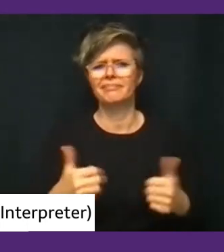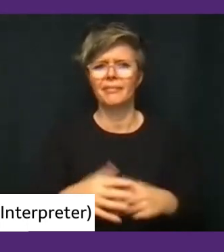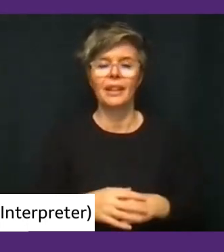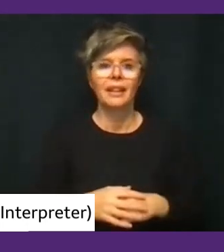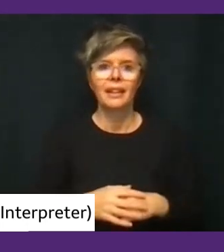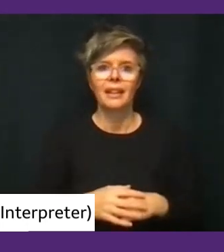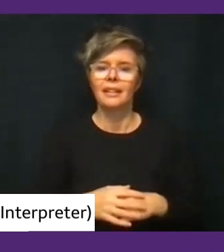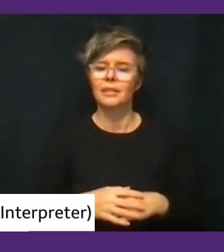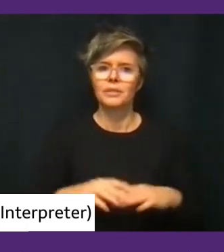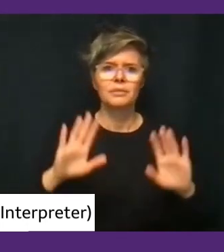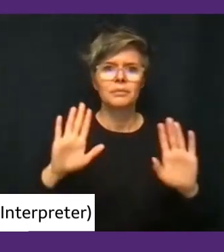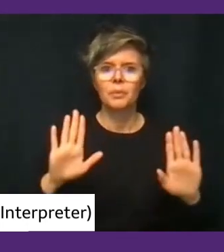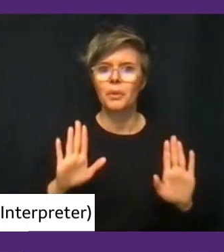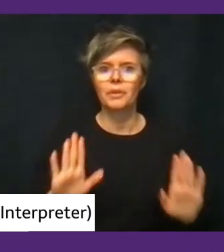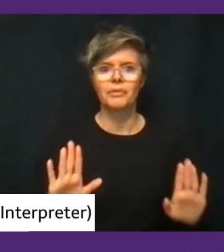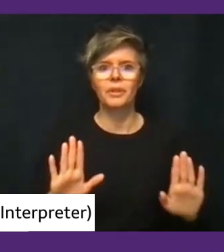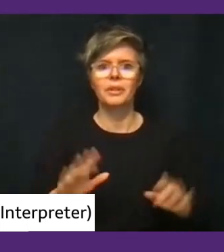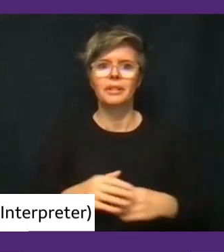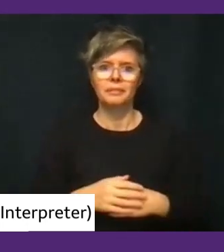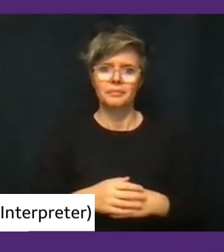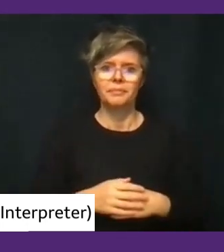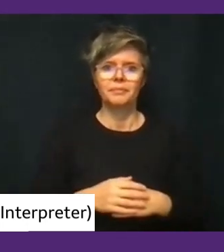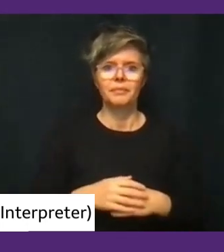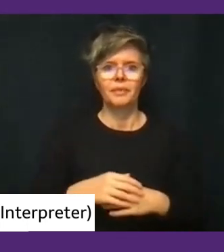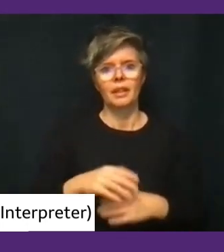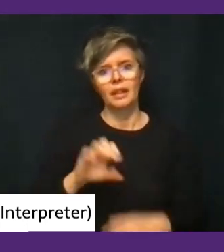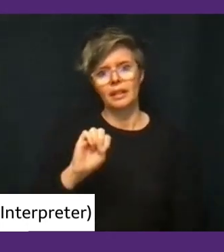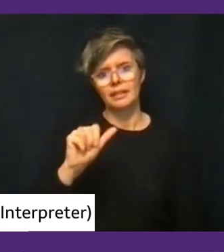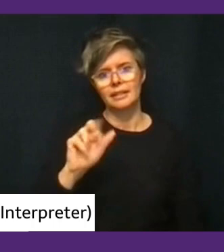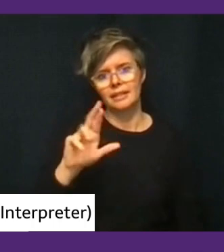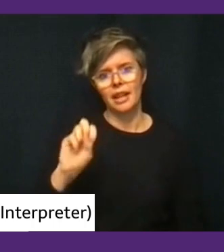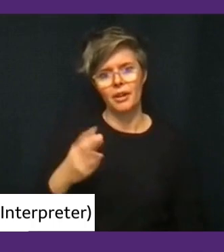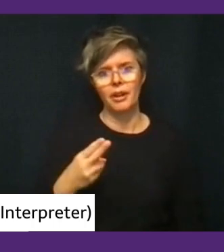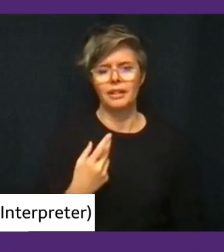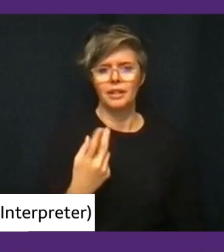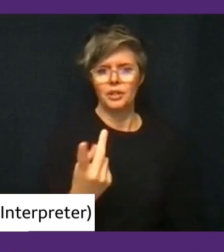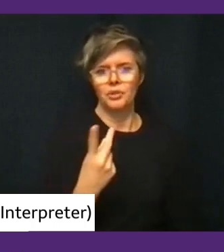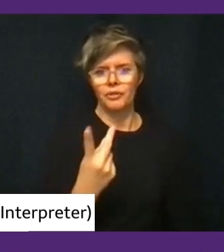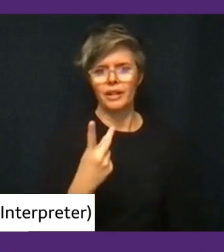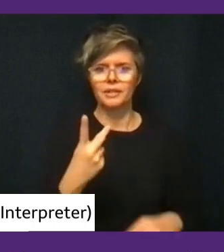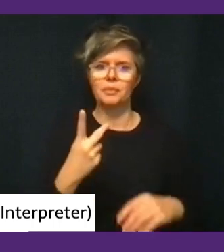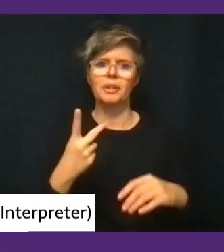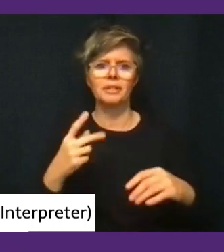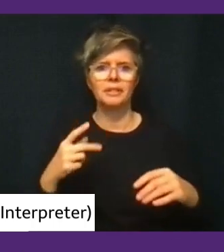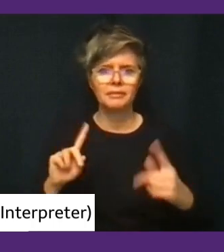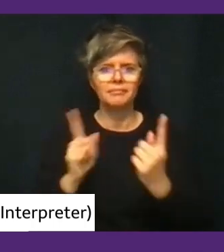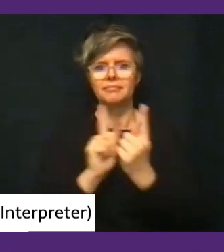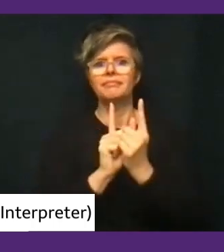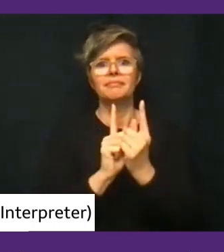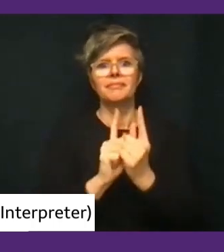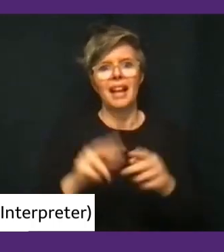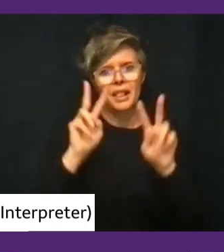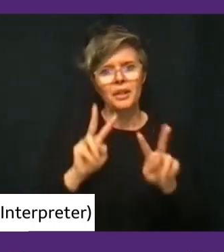with. I will have caught up with you, Sarah, of course, when we play this out, and I look forward to seeing